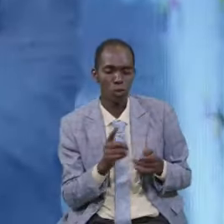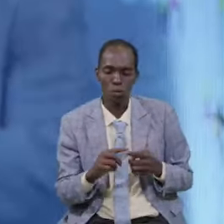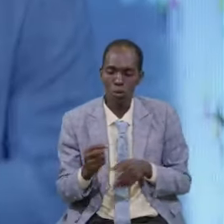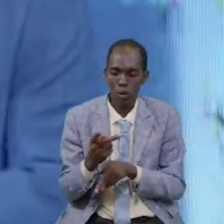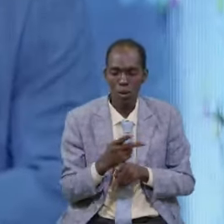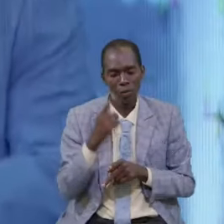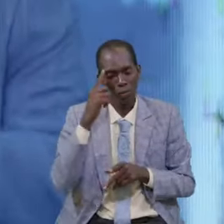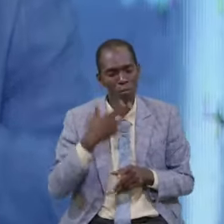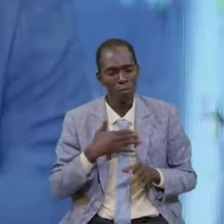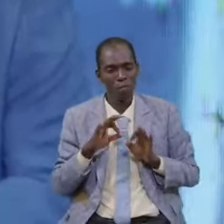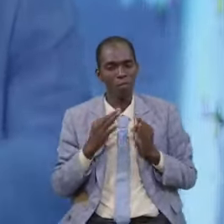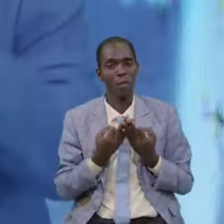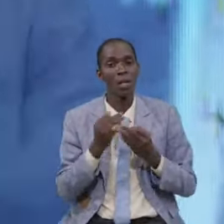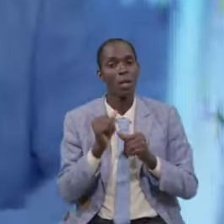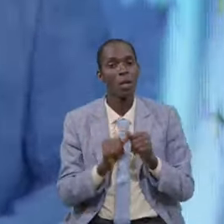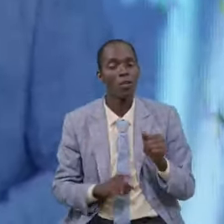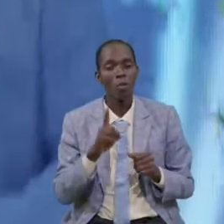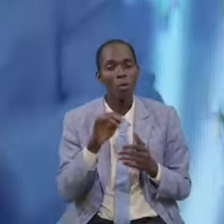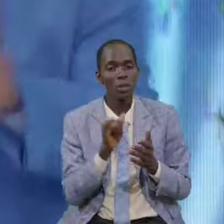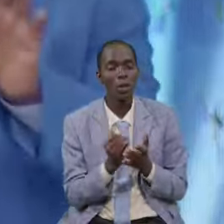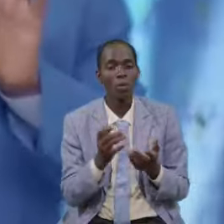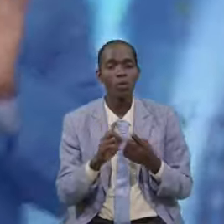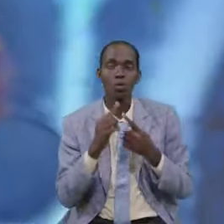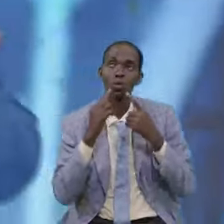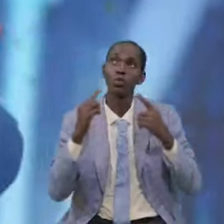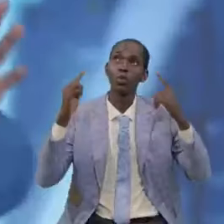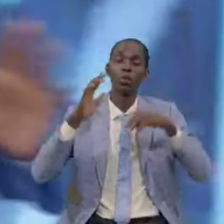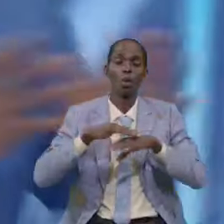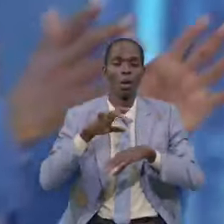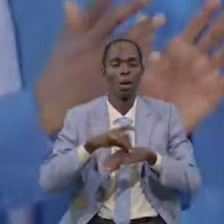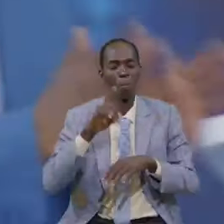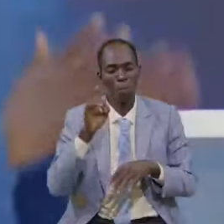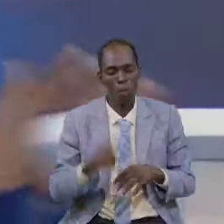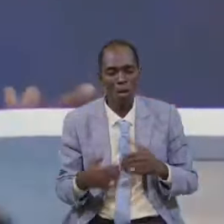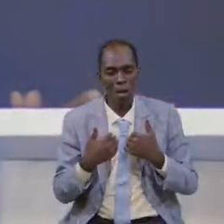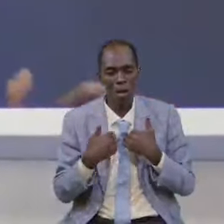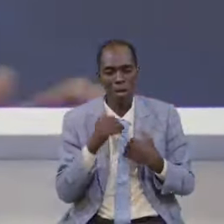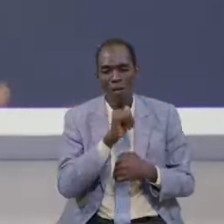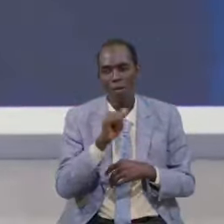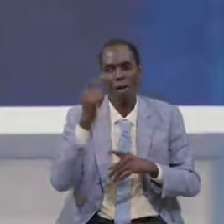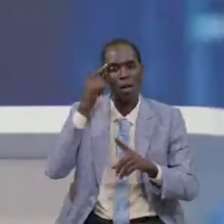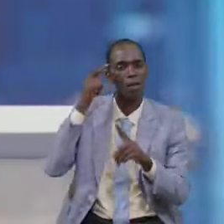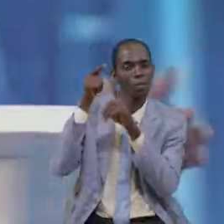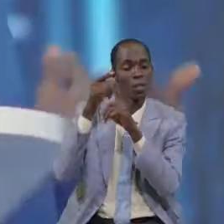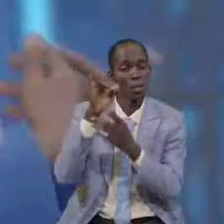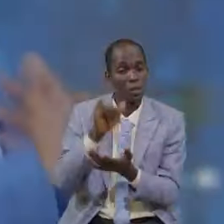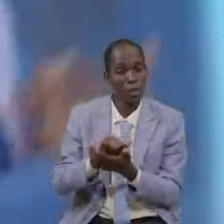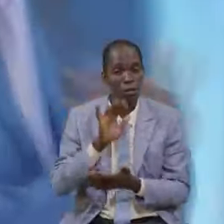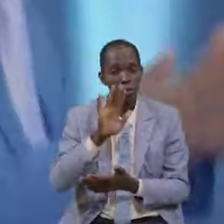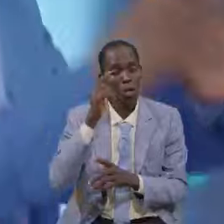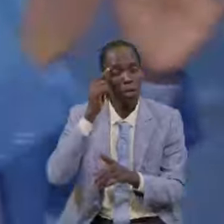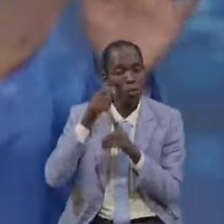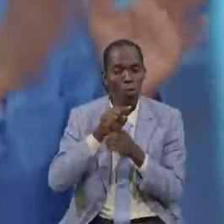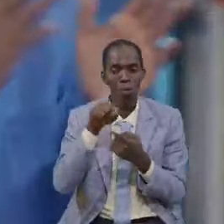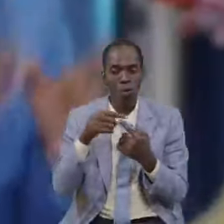earth has a goal. And that goal, when you have that goal, you will have